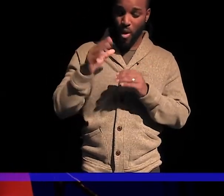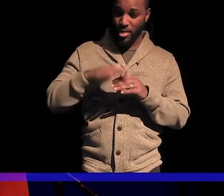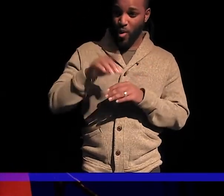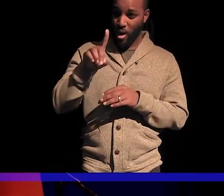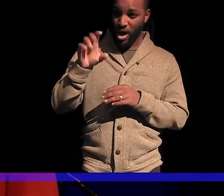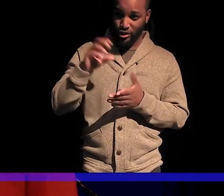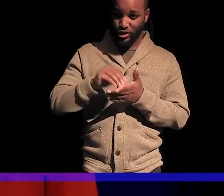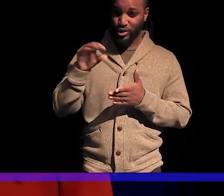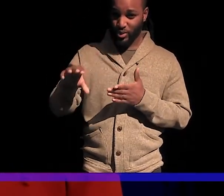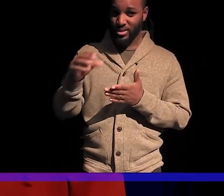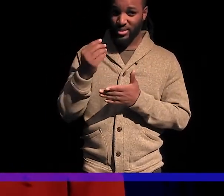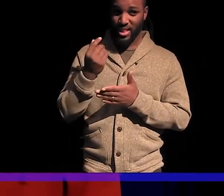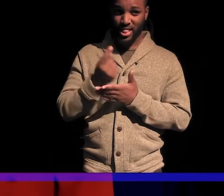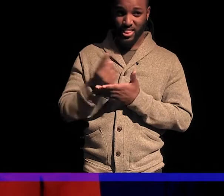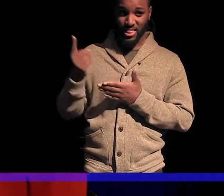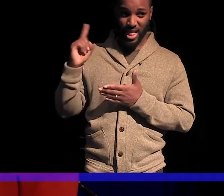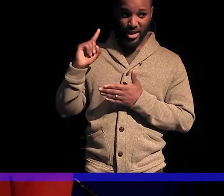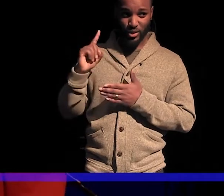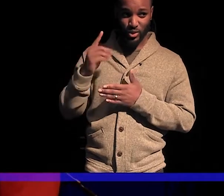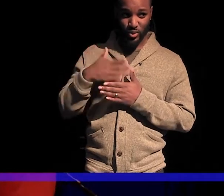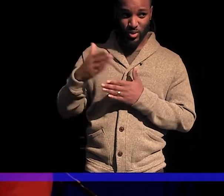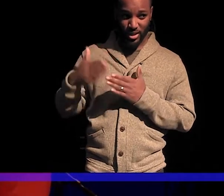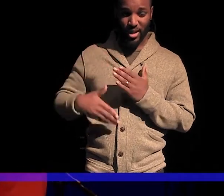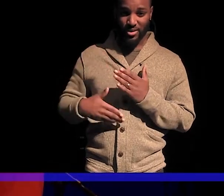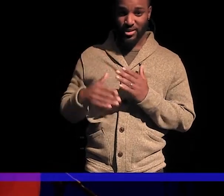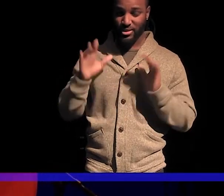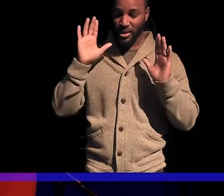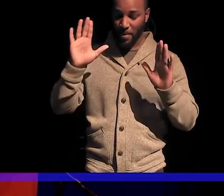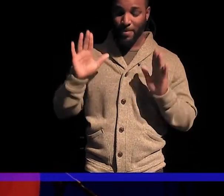students last weekend, which is amazing.